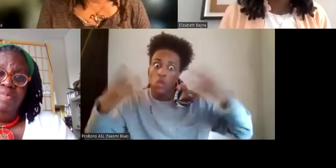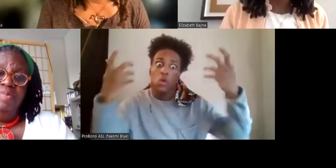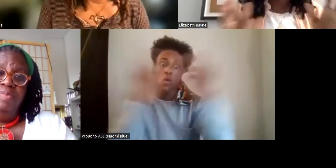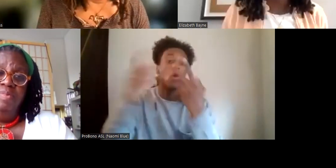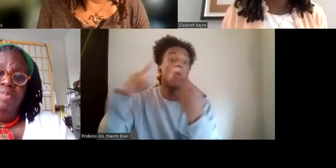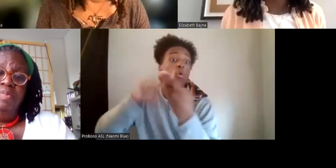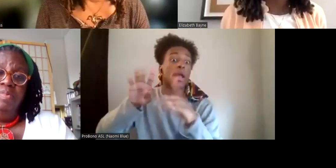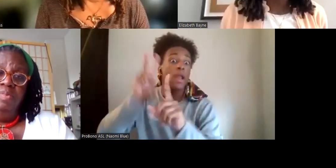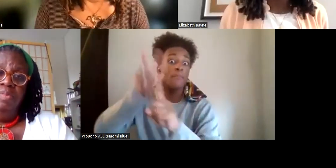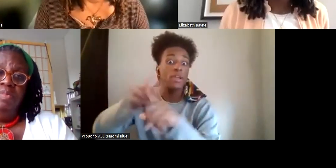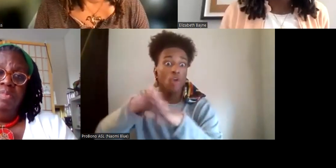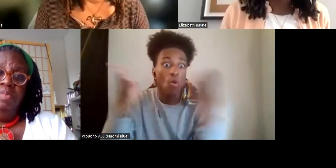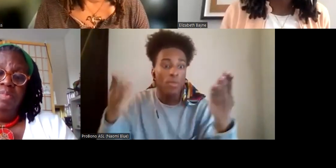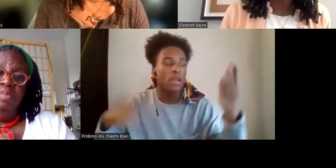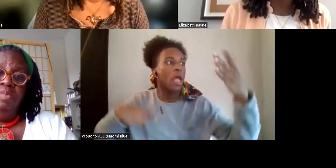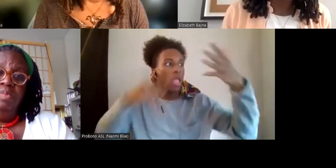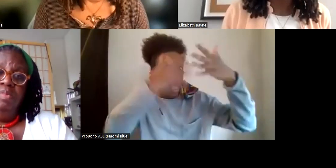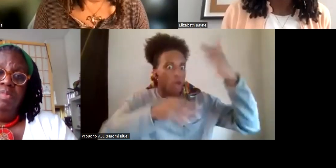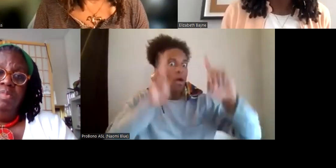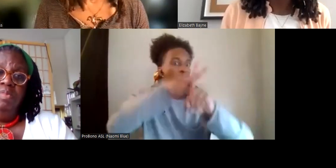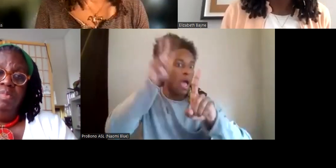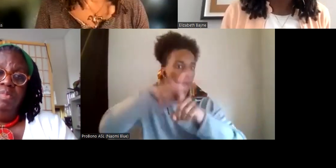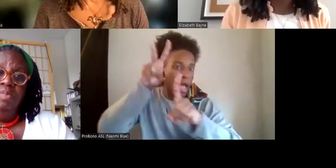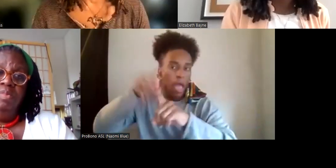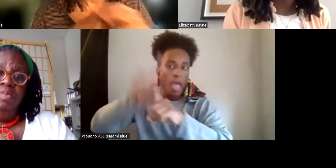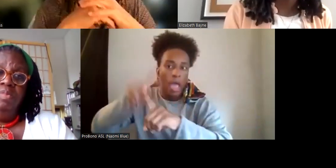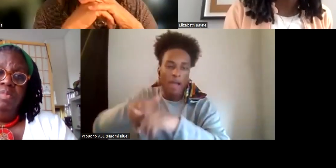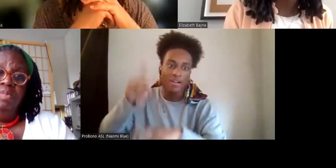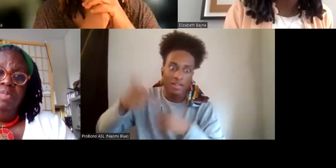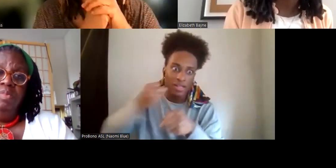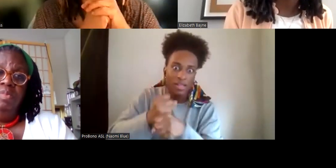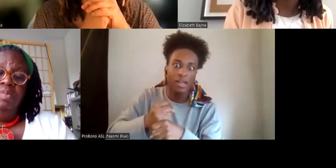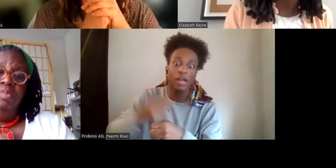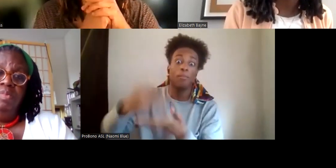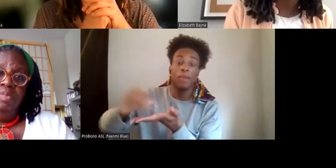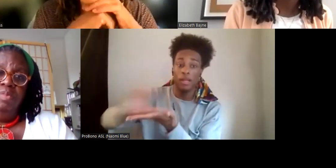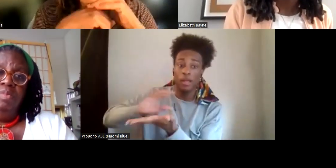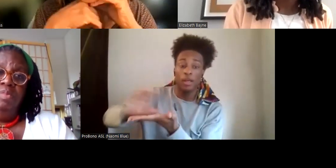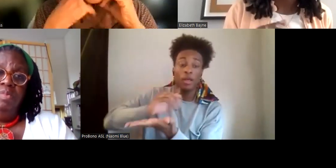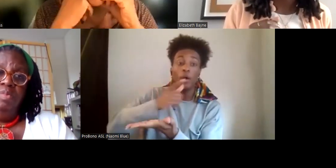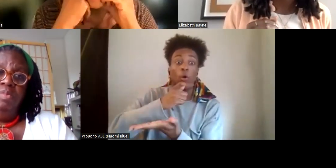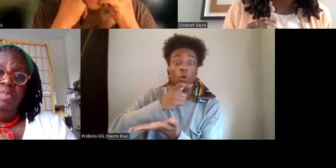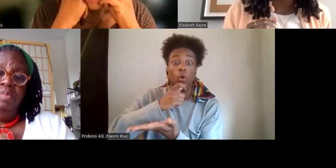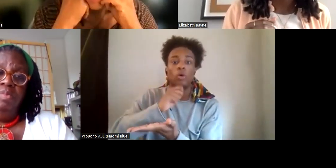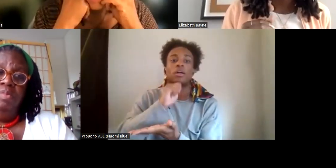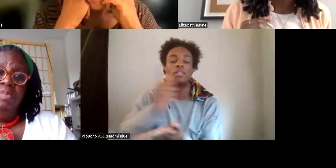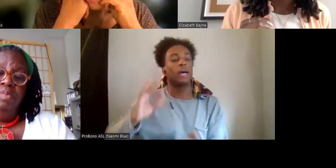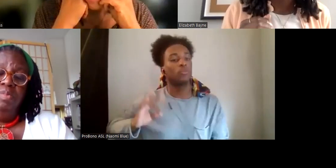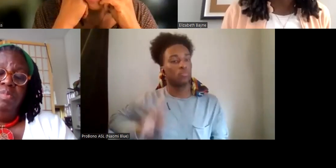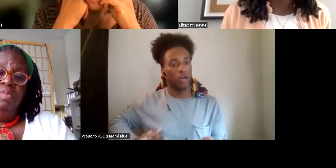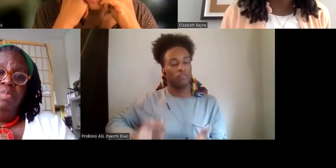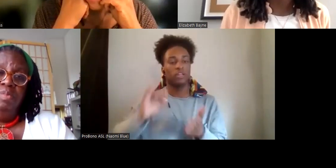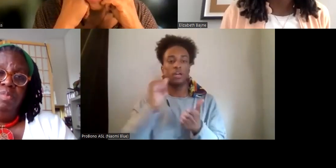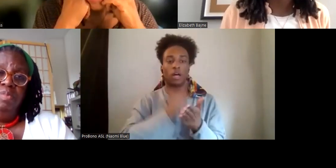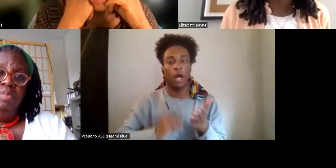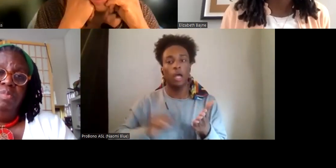submitting, and I did that for a year. And my funders were a nonprofit arts organization and a